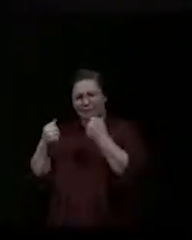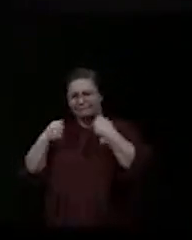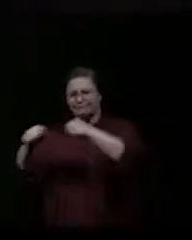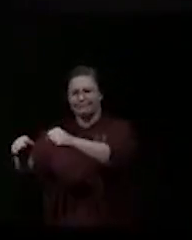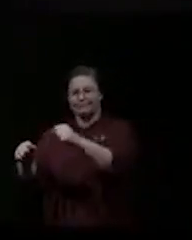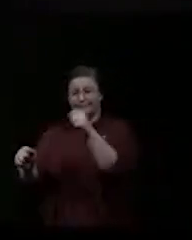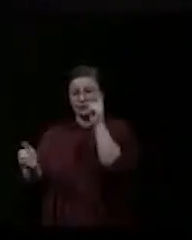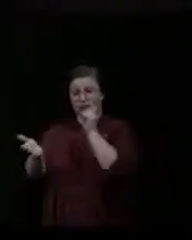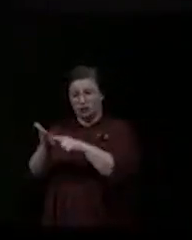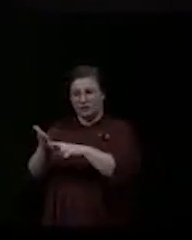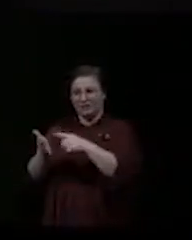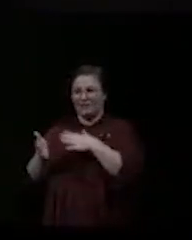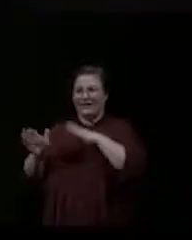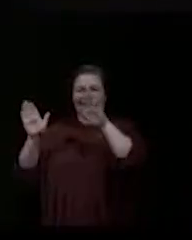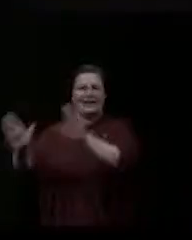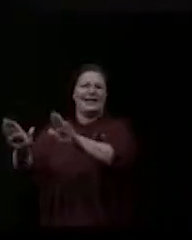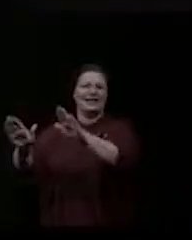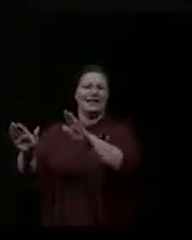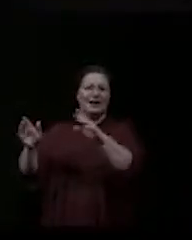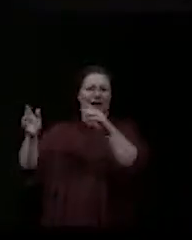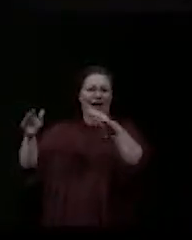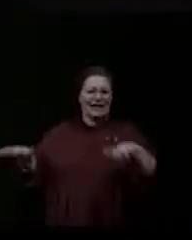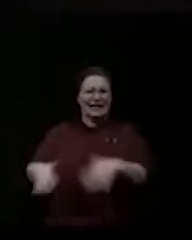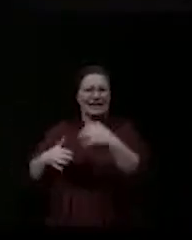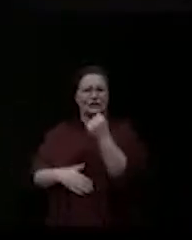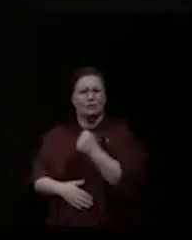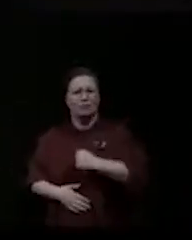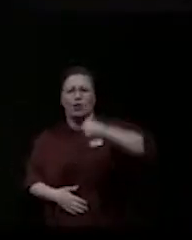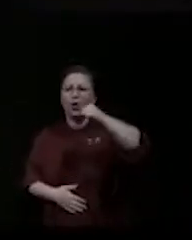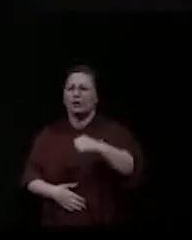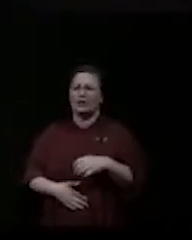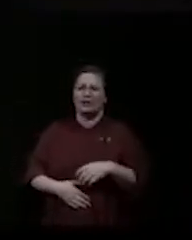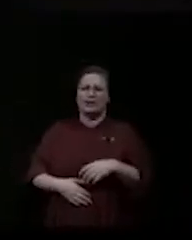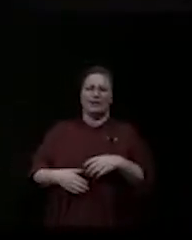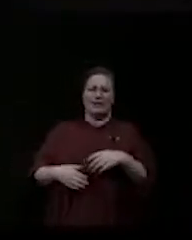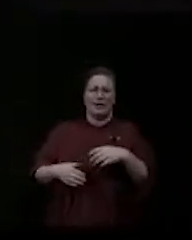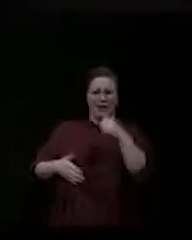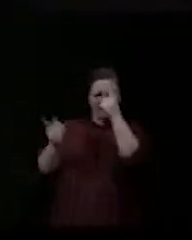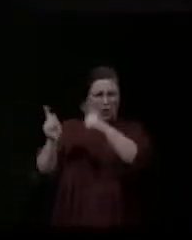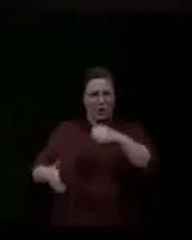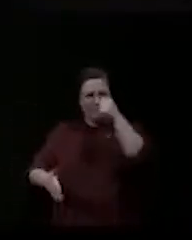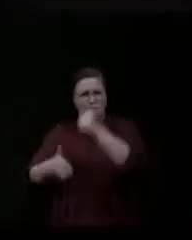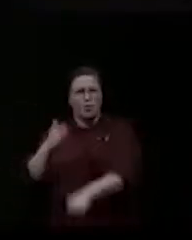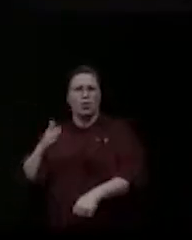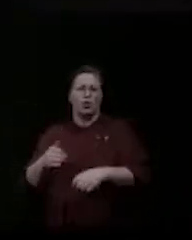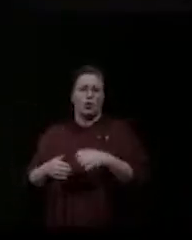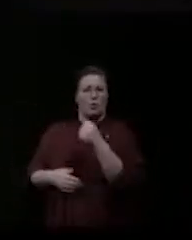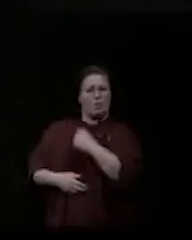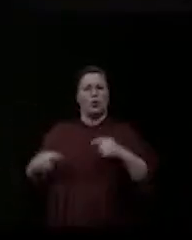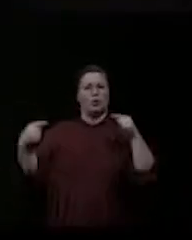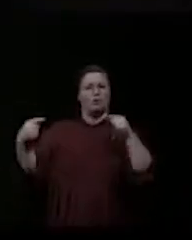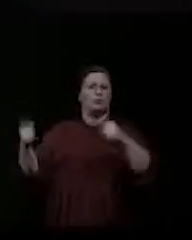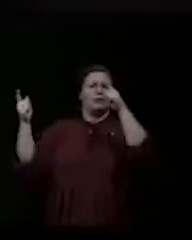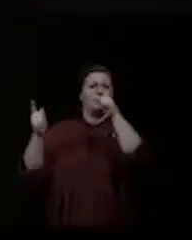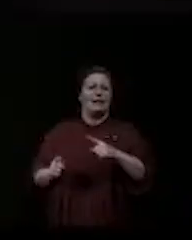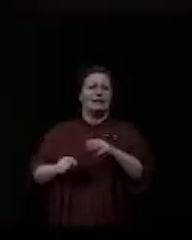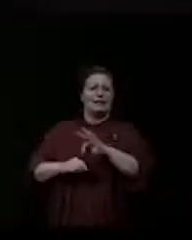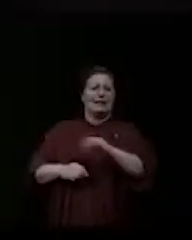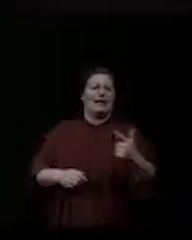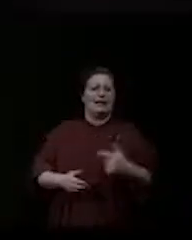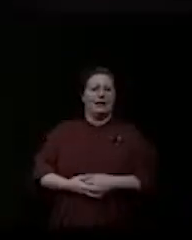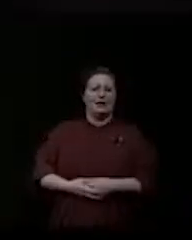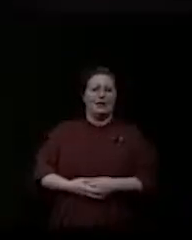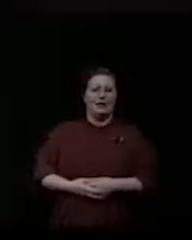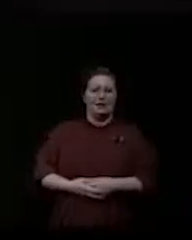stop war crimes, crimes against humanity and genocide. Unnecessary and excessive